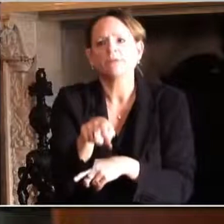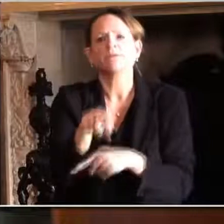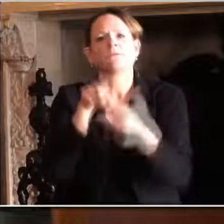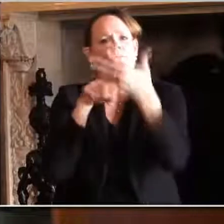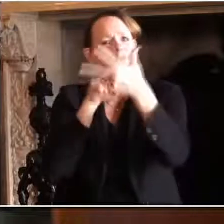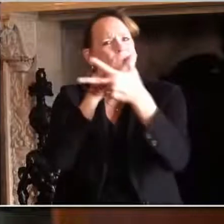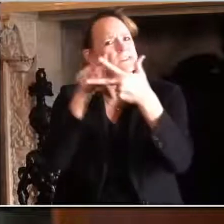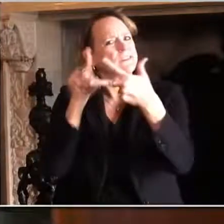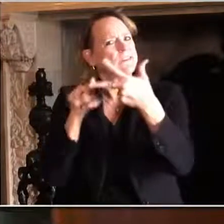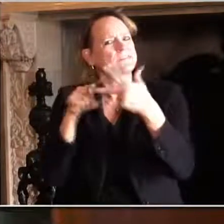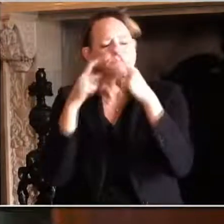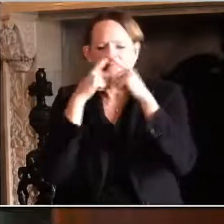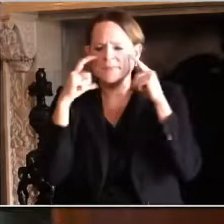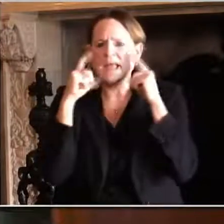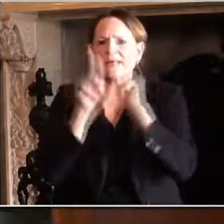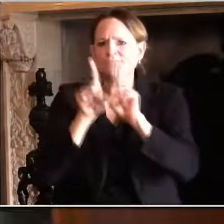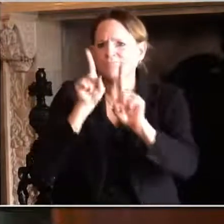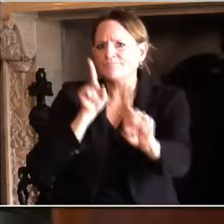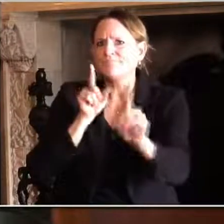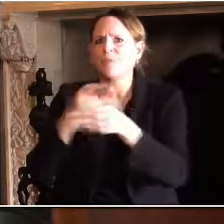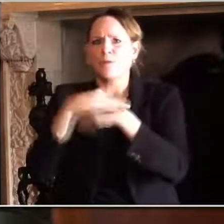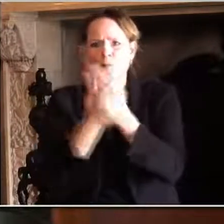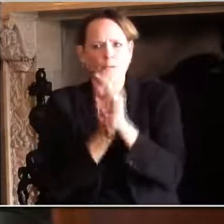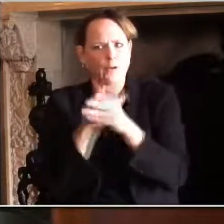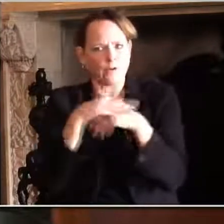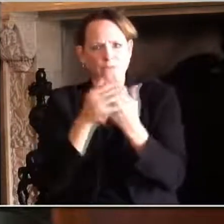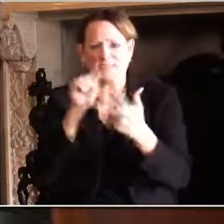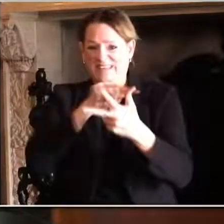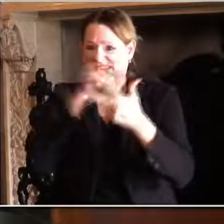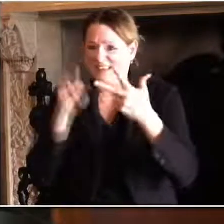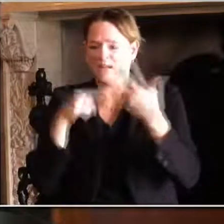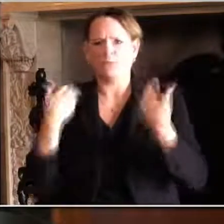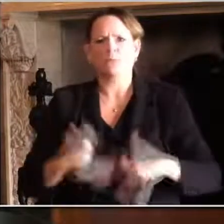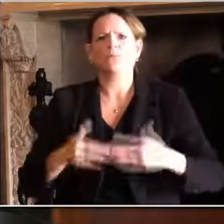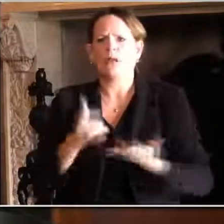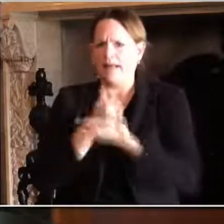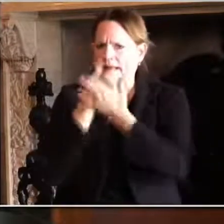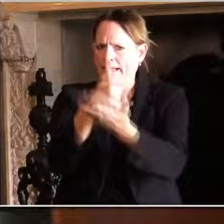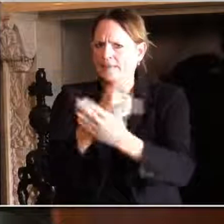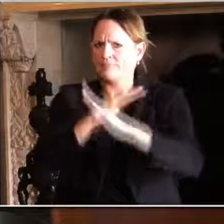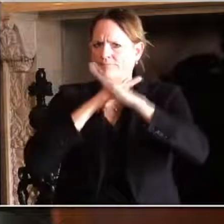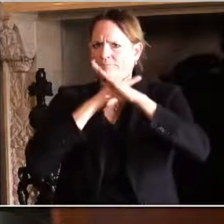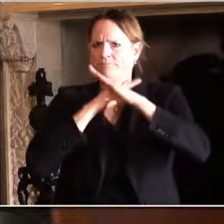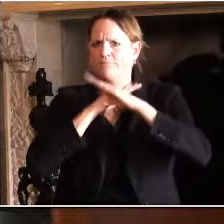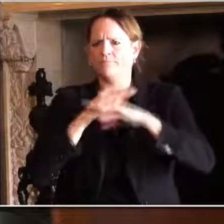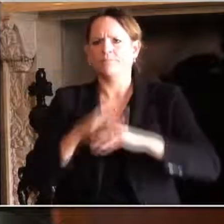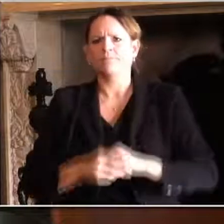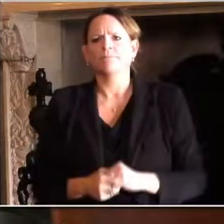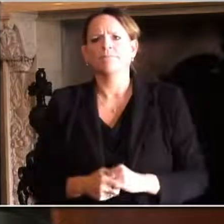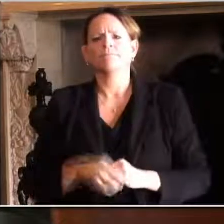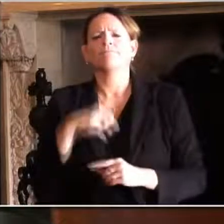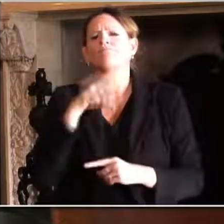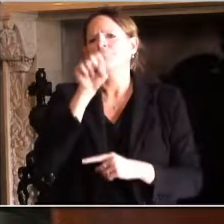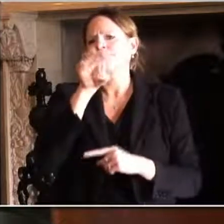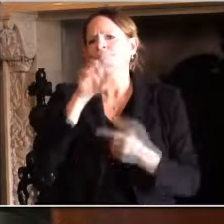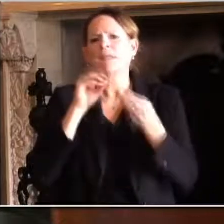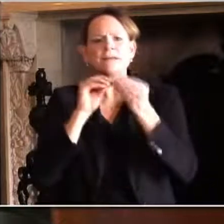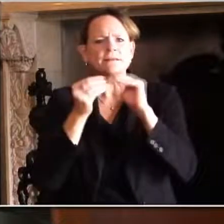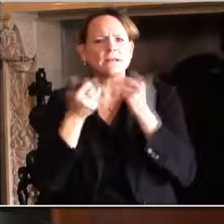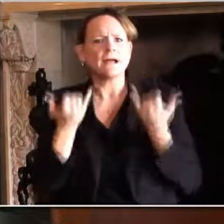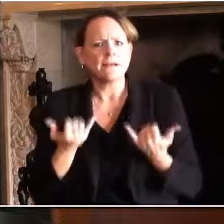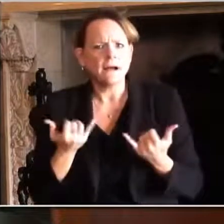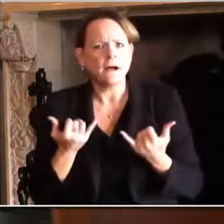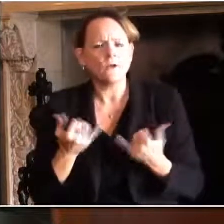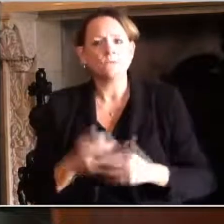preventing transmission of the virus. So let's take a minute to update the numbers. As of today, we